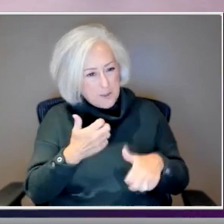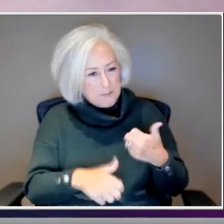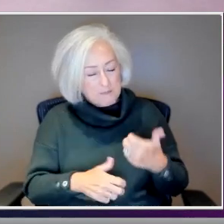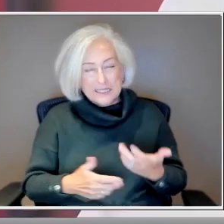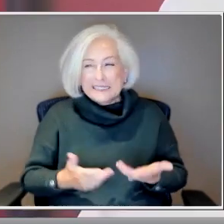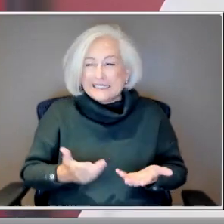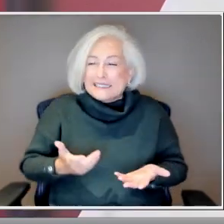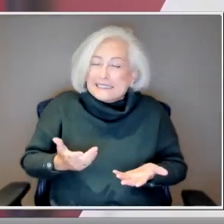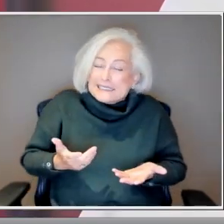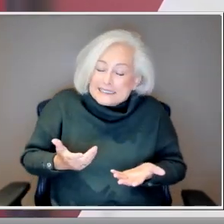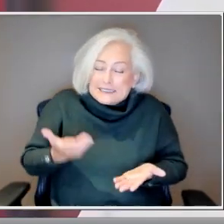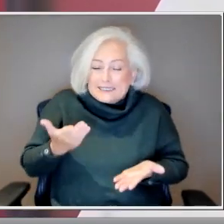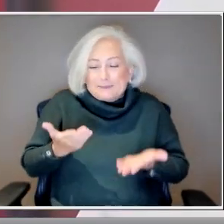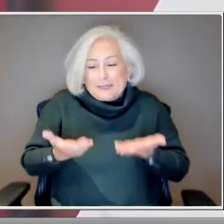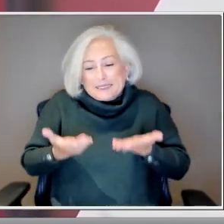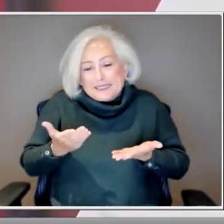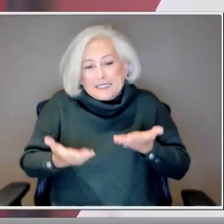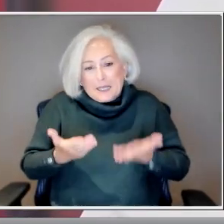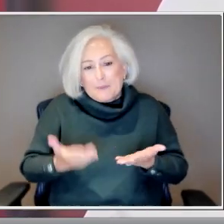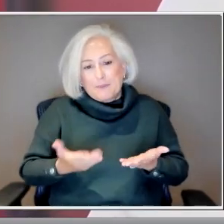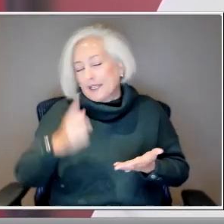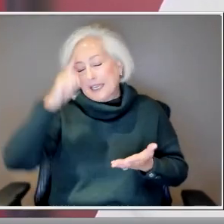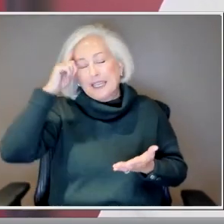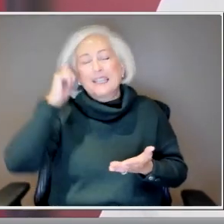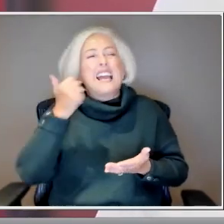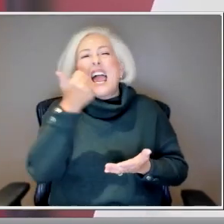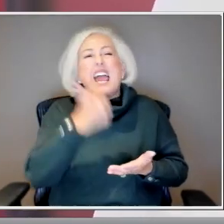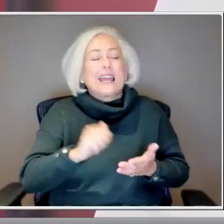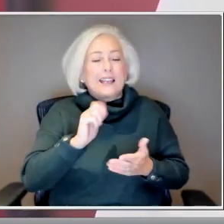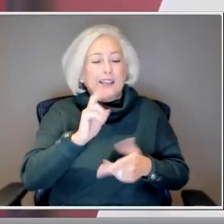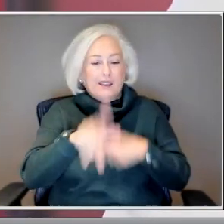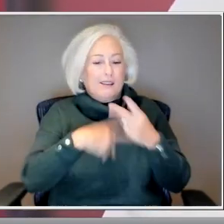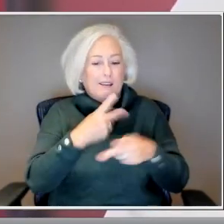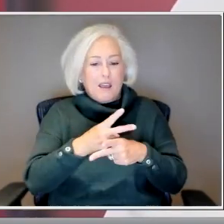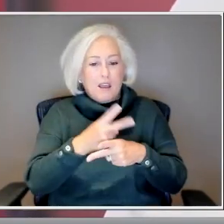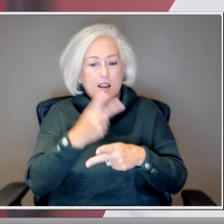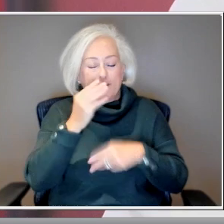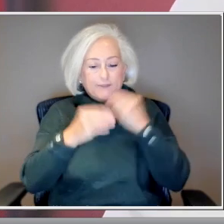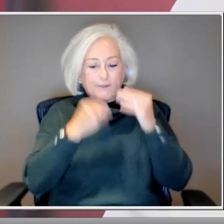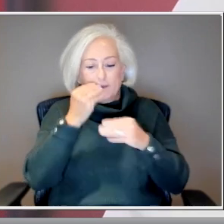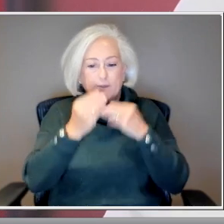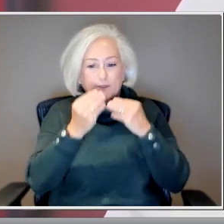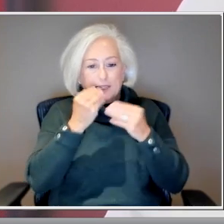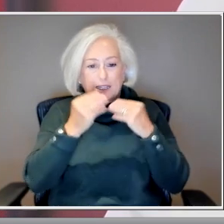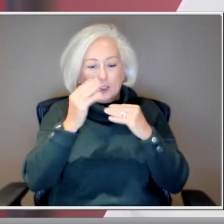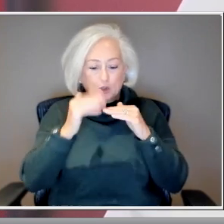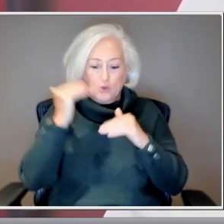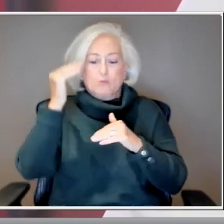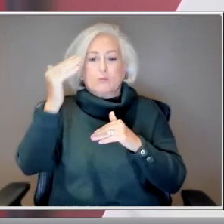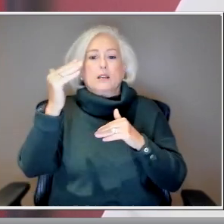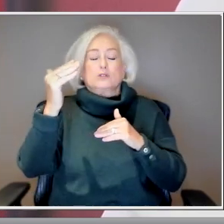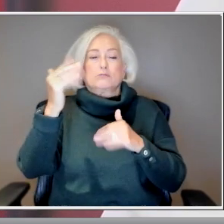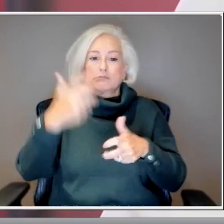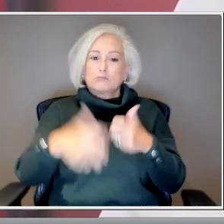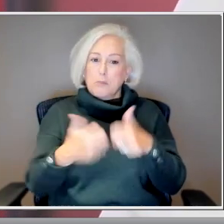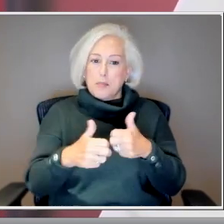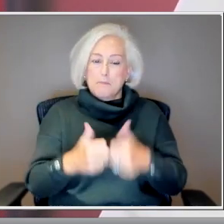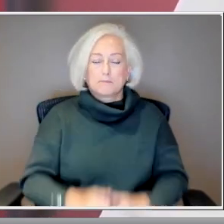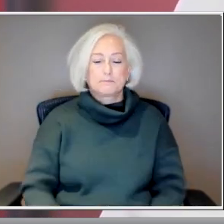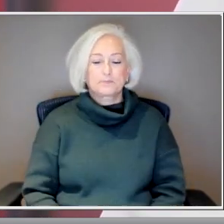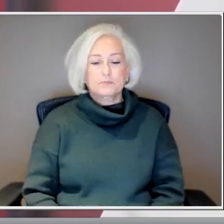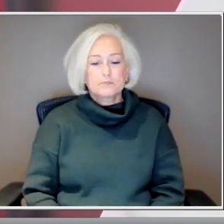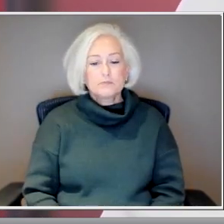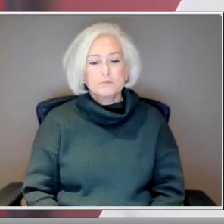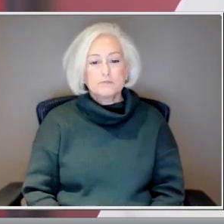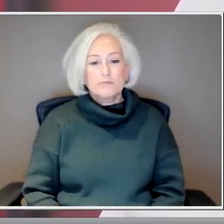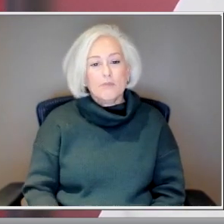think just overeating or overindulging in everything is a problem, but I think it just